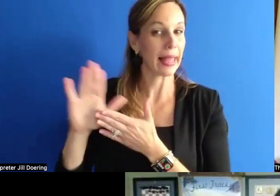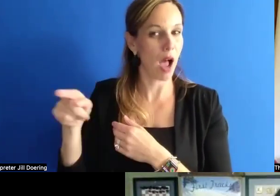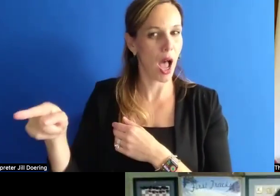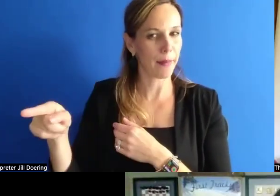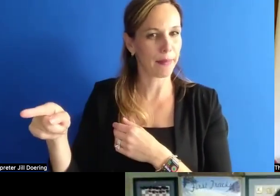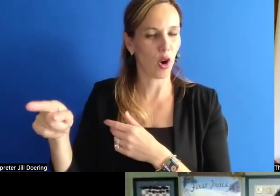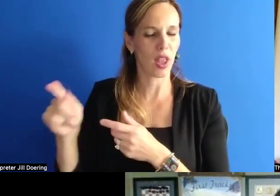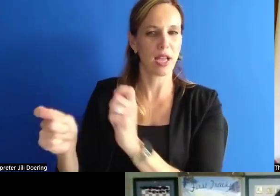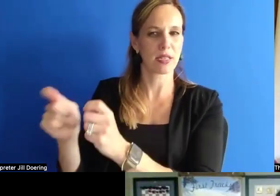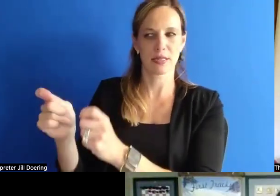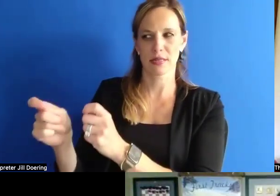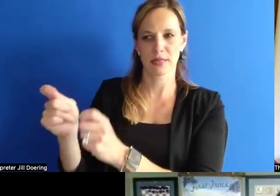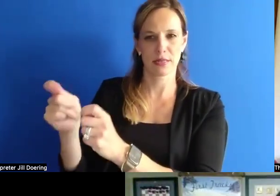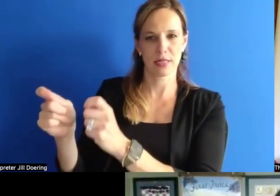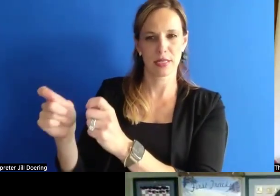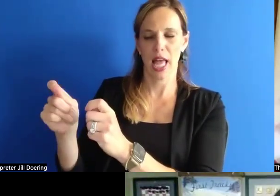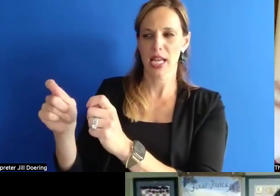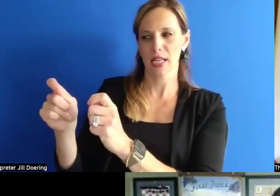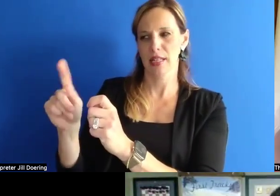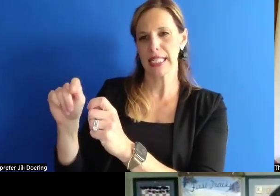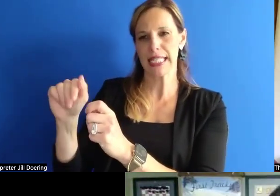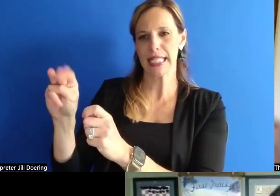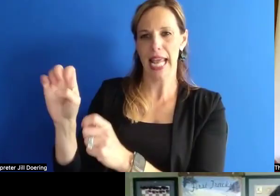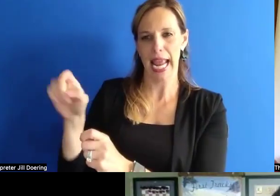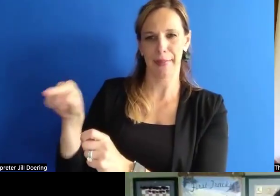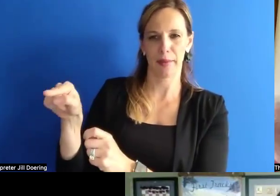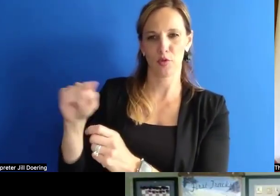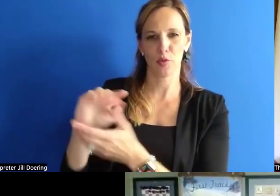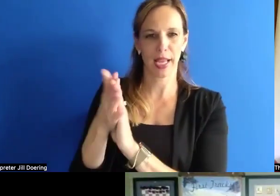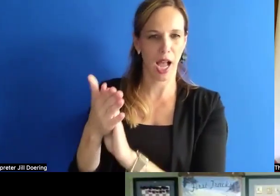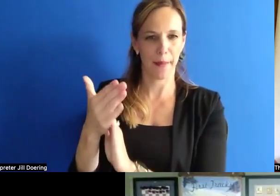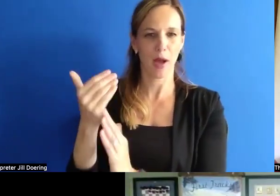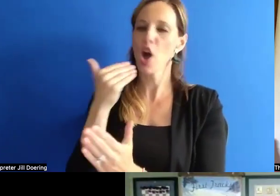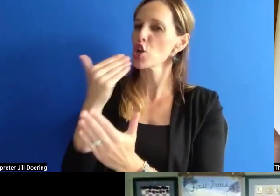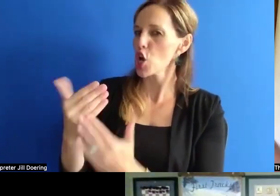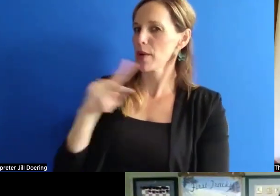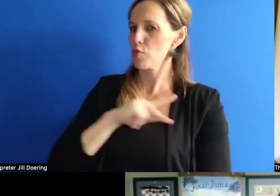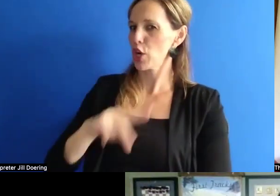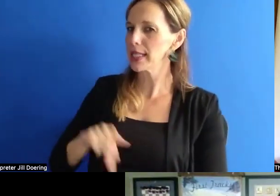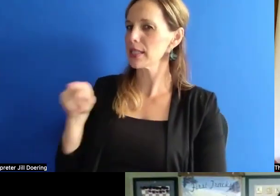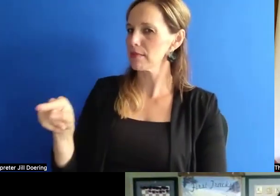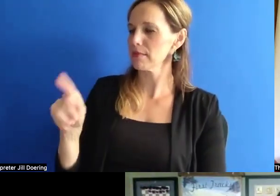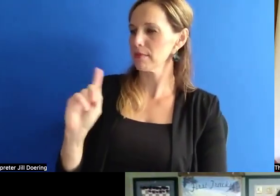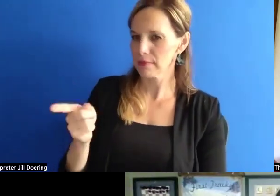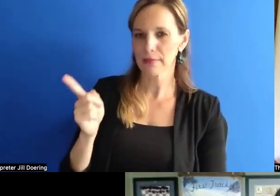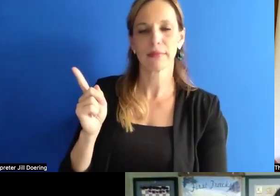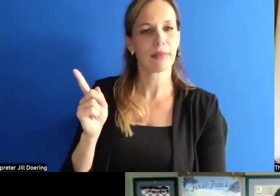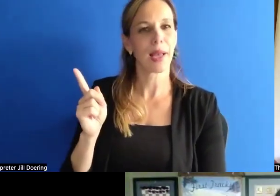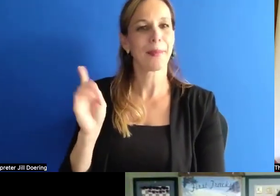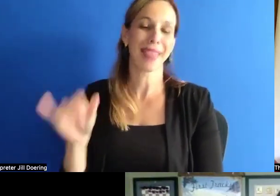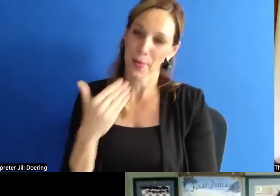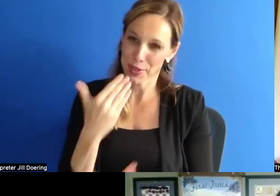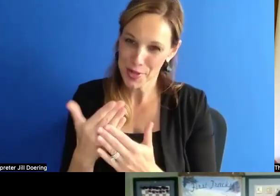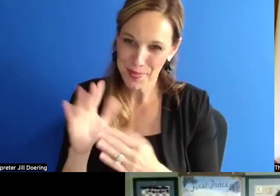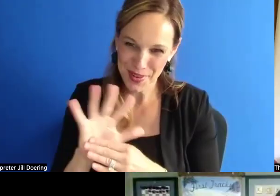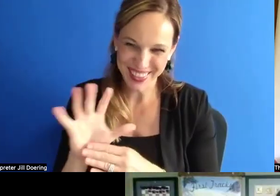tame him, groom him to become a very good, decent prince. So that also was a good movie, very